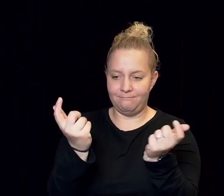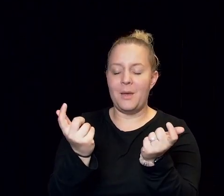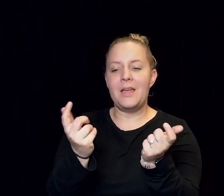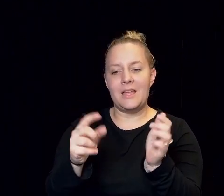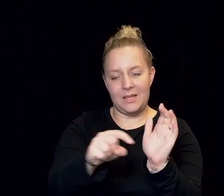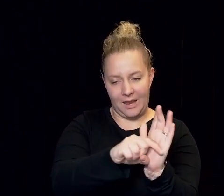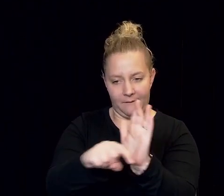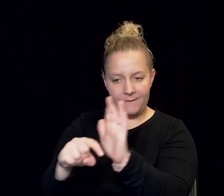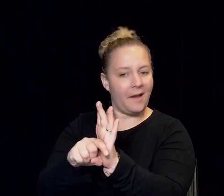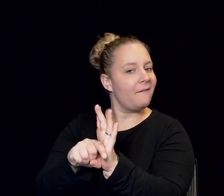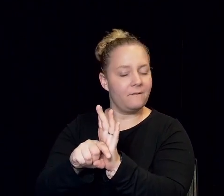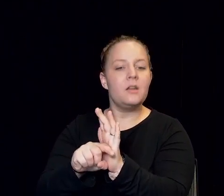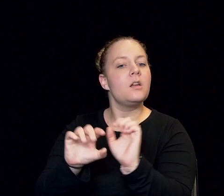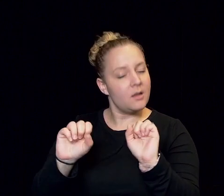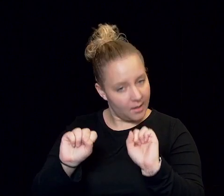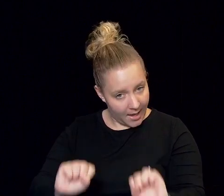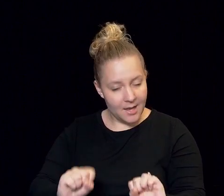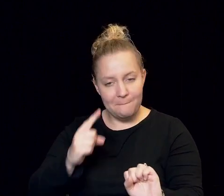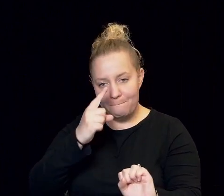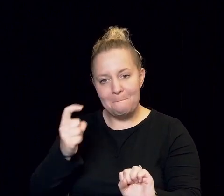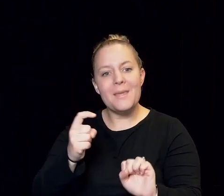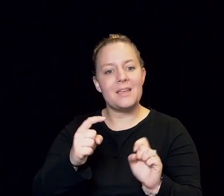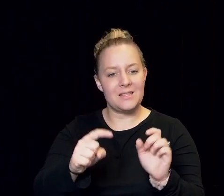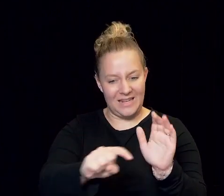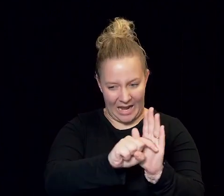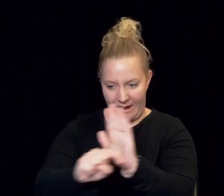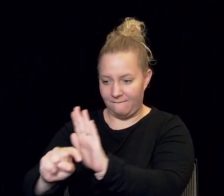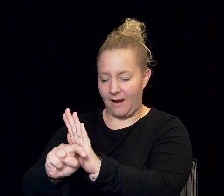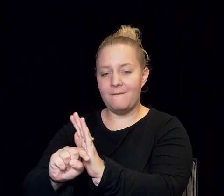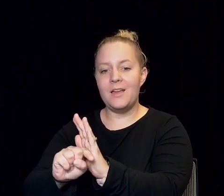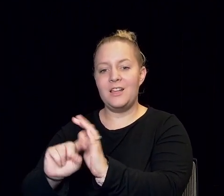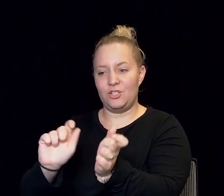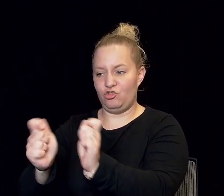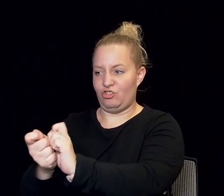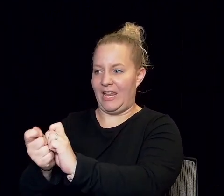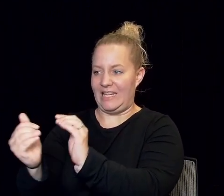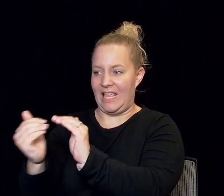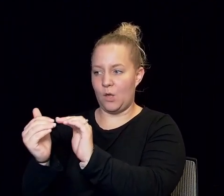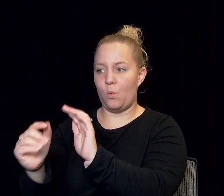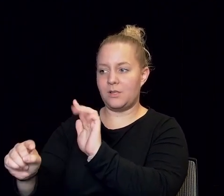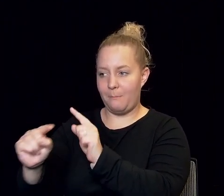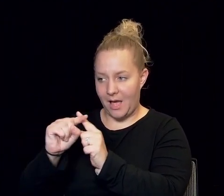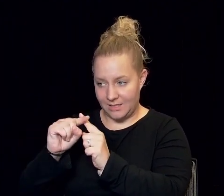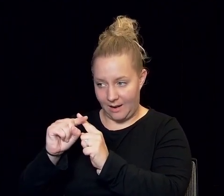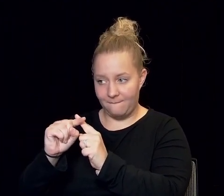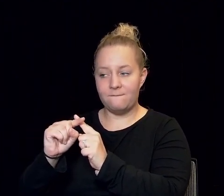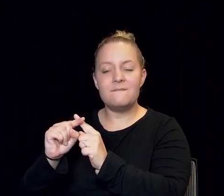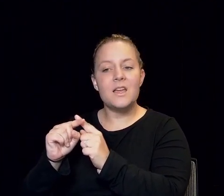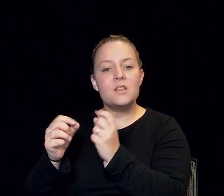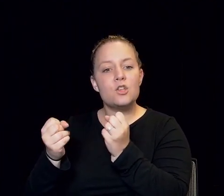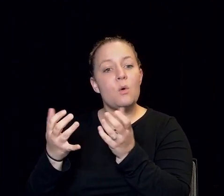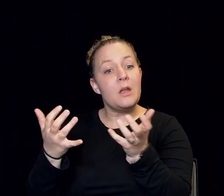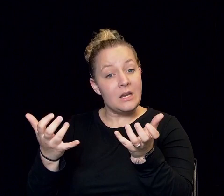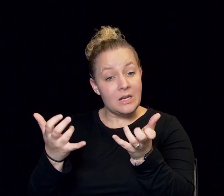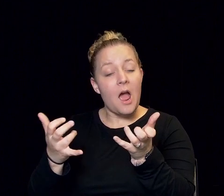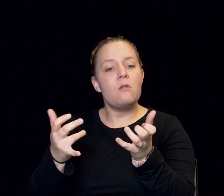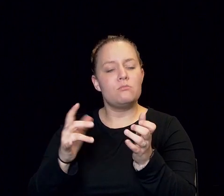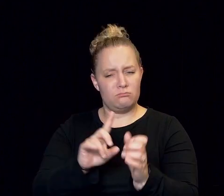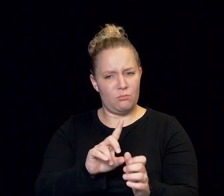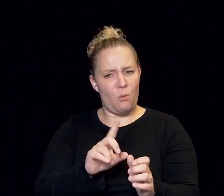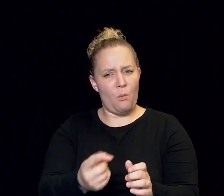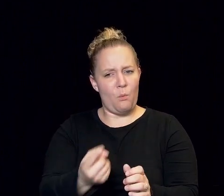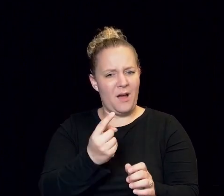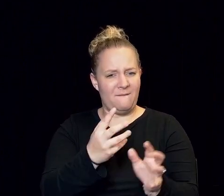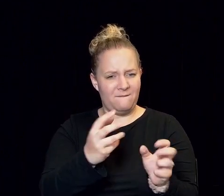times a negative is a positive. Okay, we're going to look and see one quick thing that I can do is